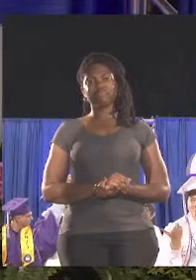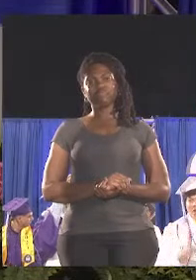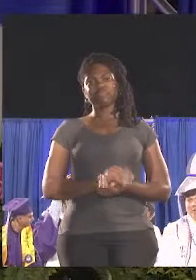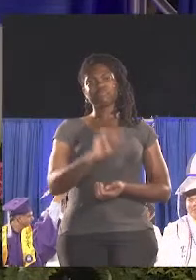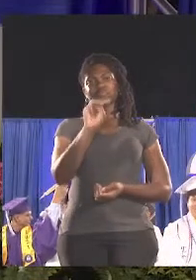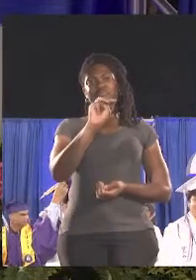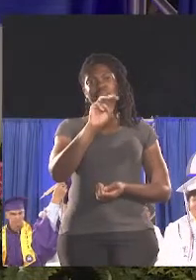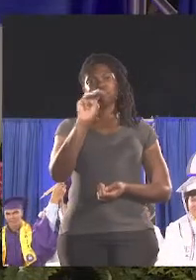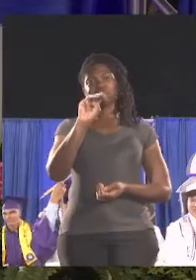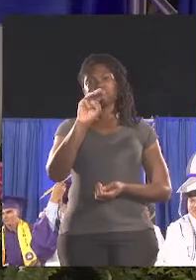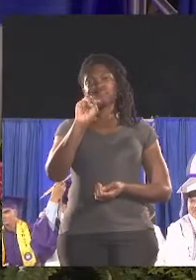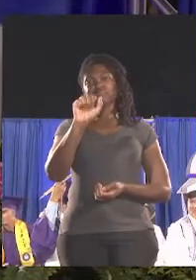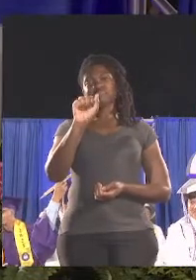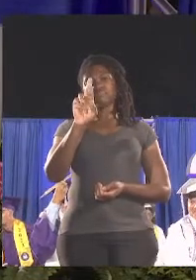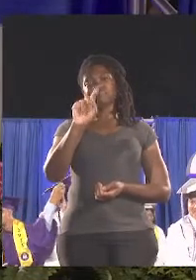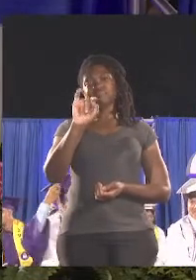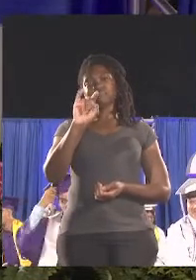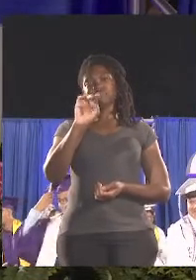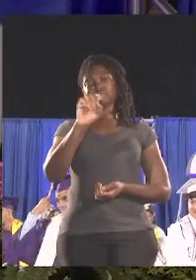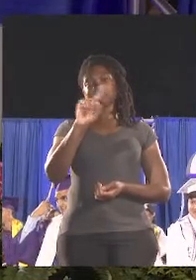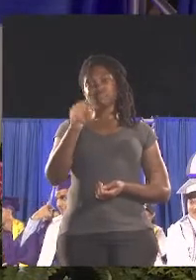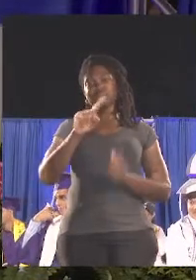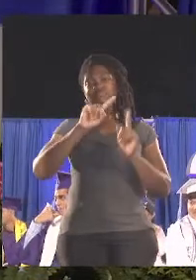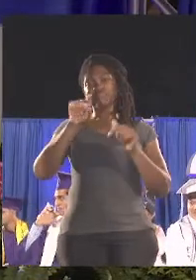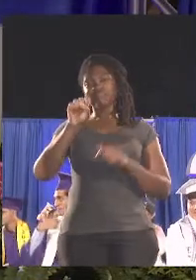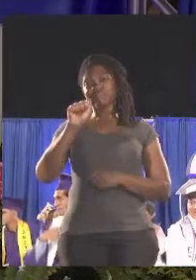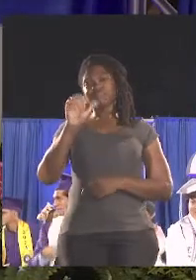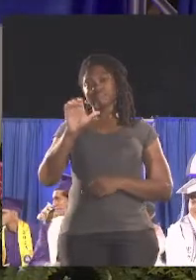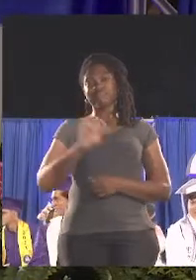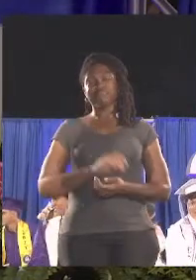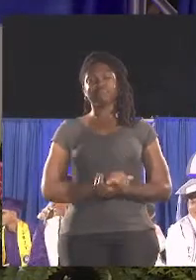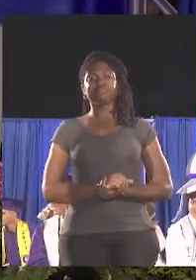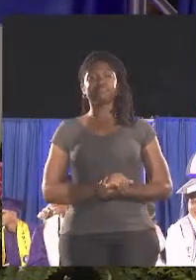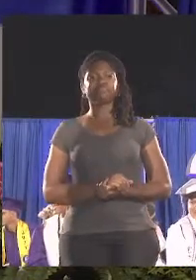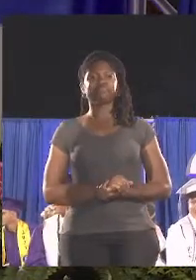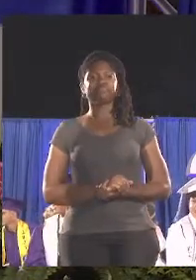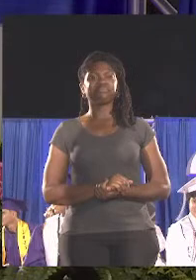Miranda N. Martinez, San Antonio College.